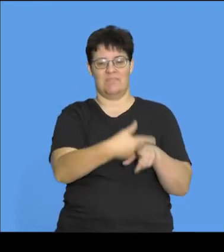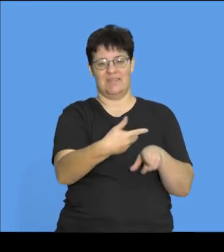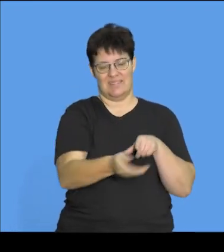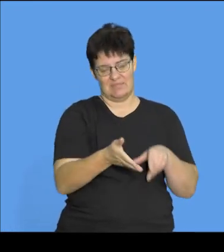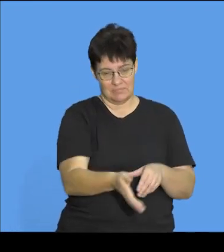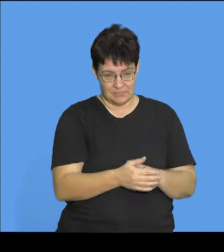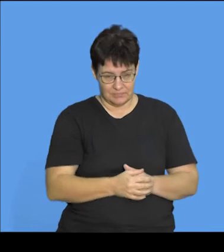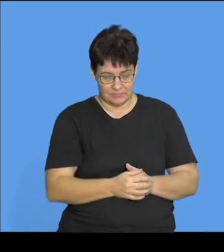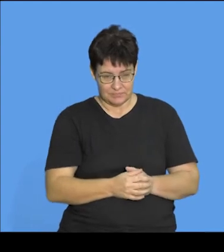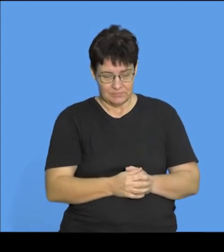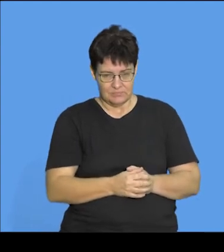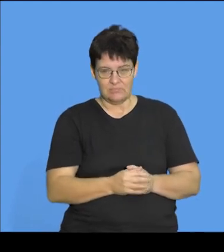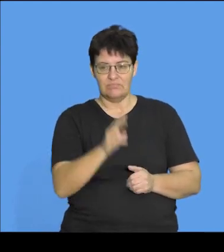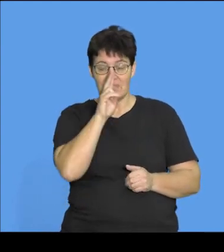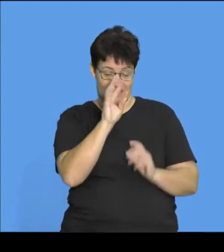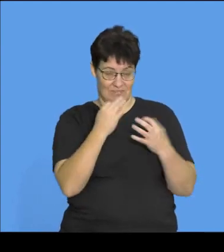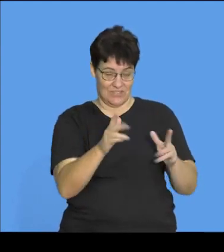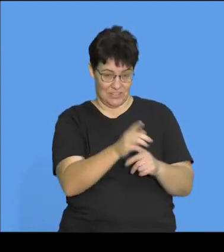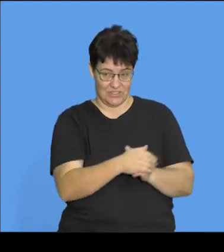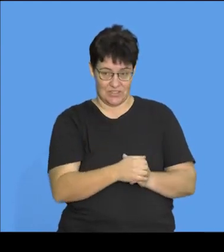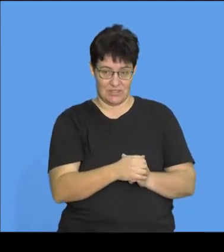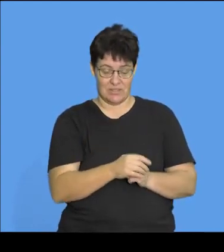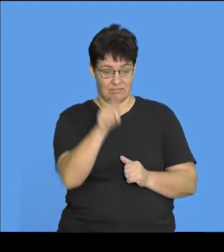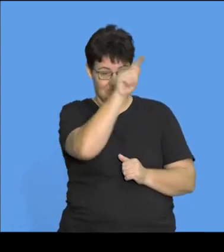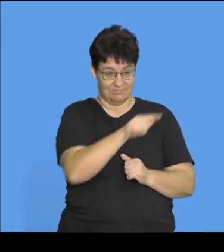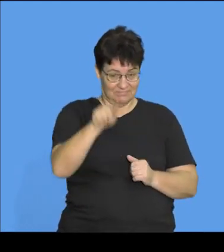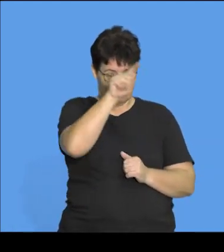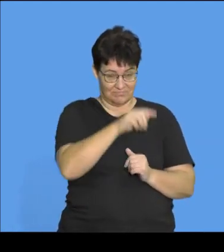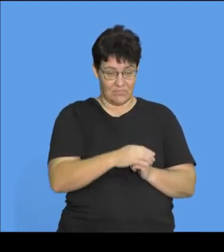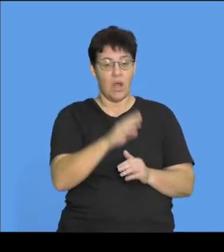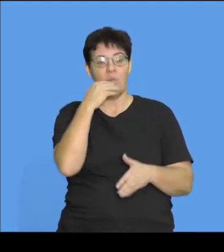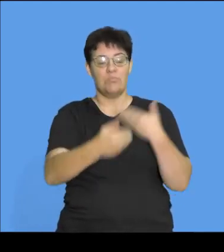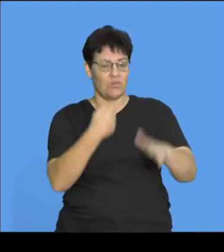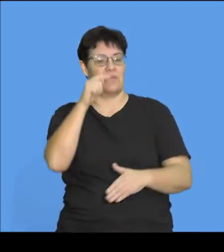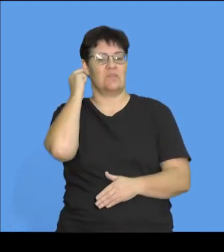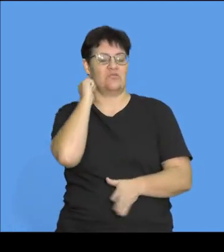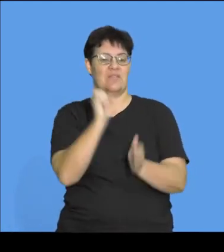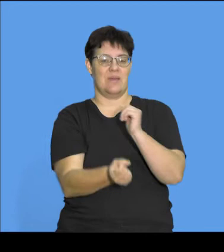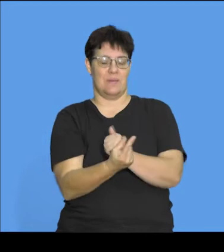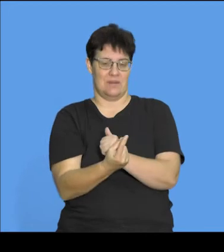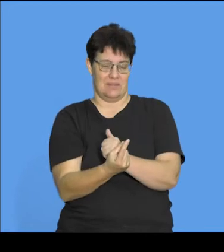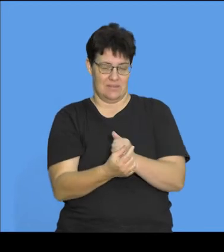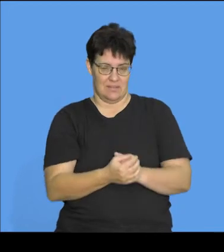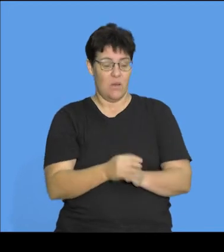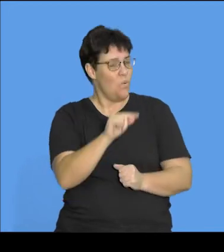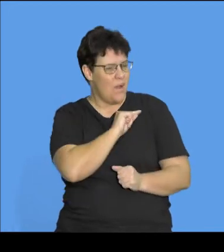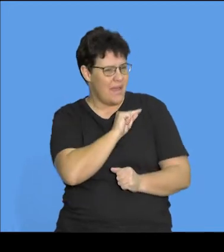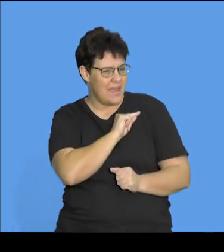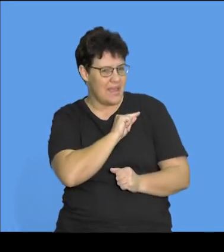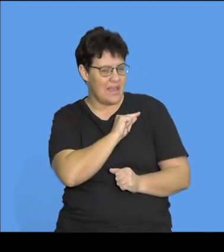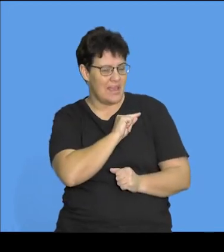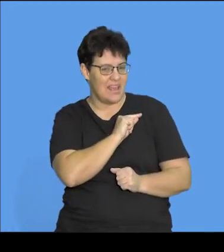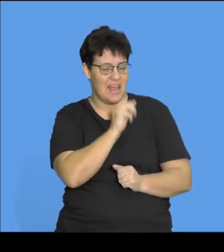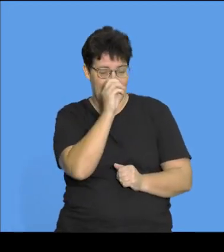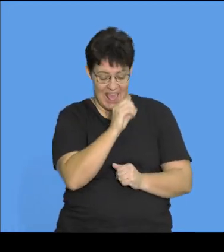So as you would see here in this image, we see the process of menstruation occurring, and that's because the egg